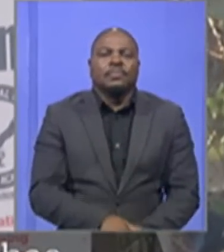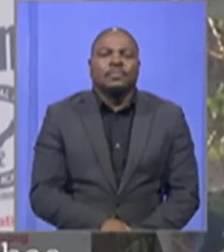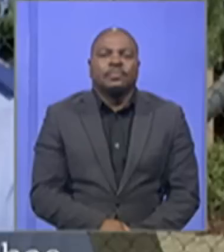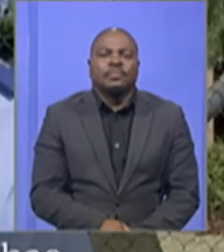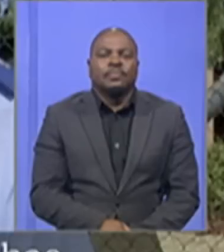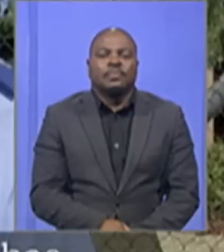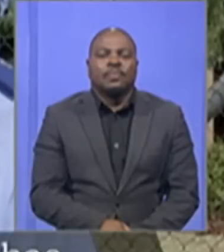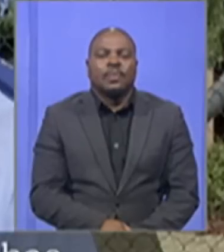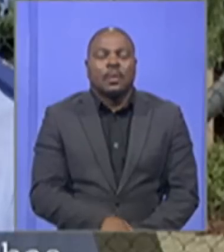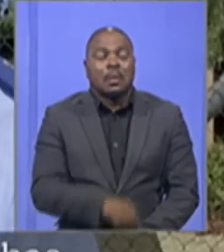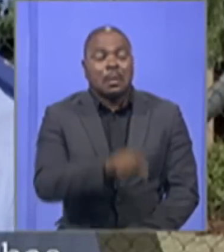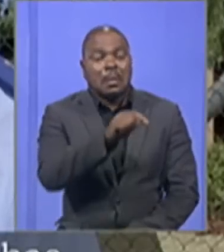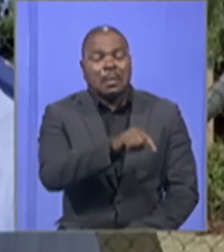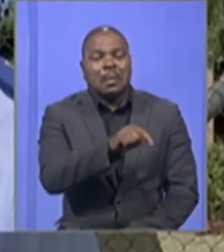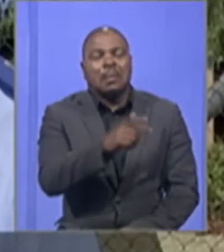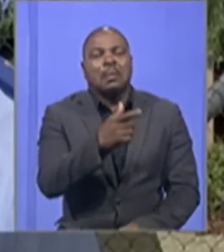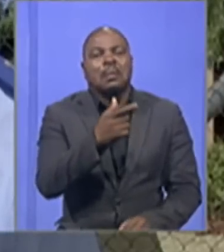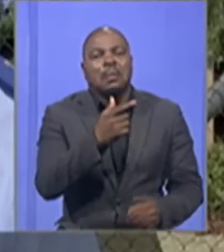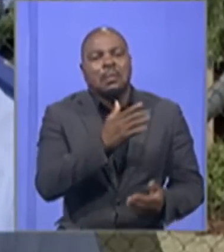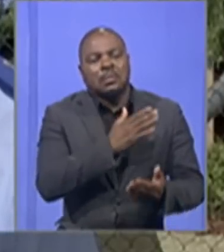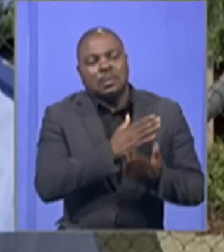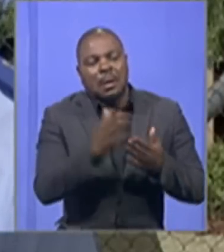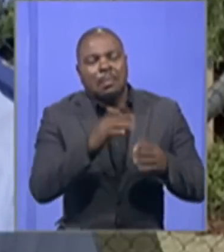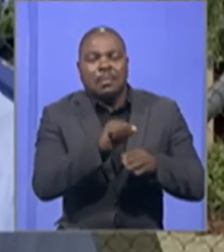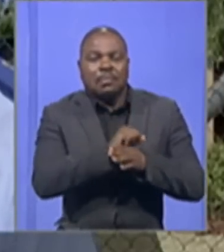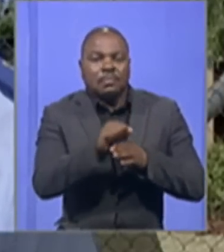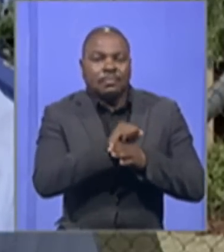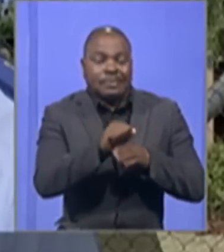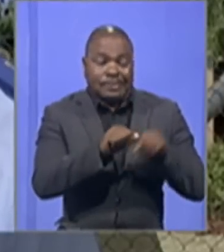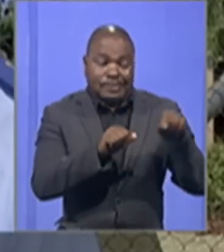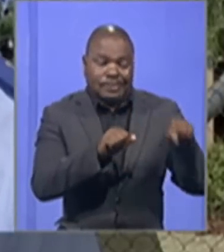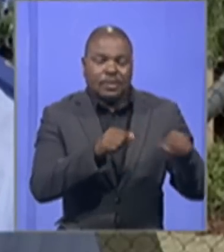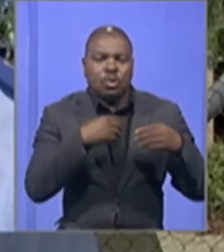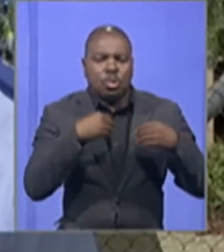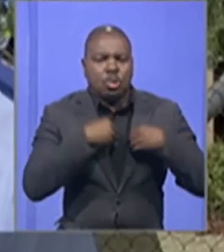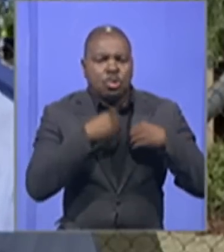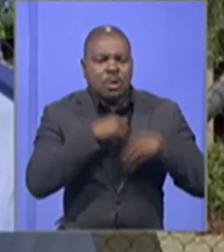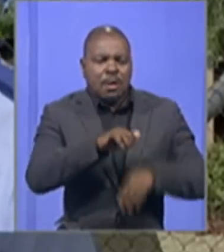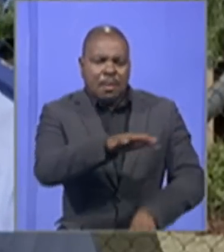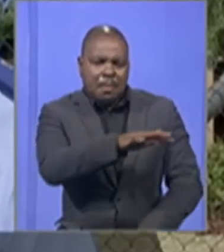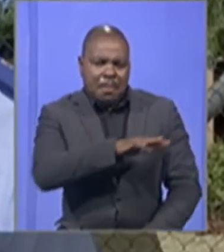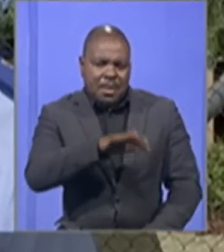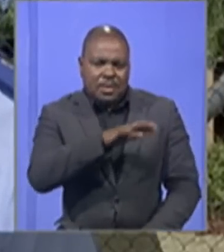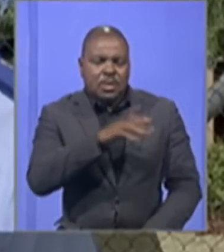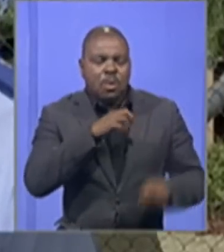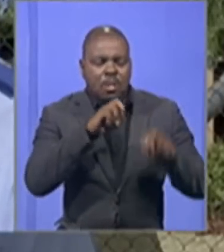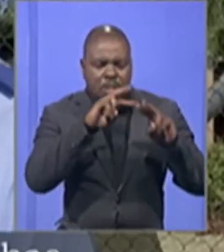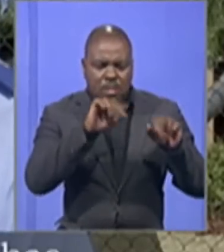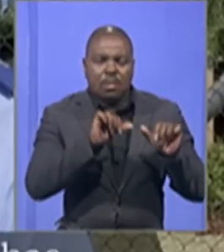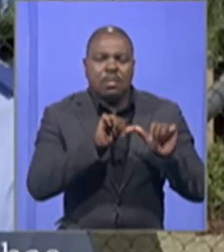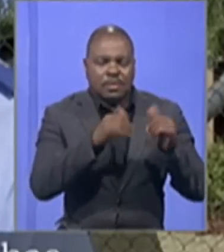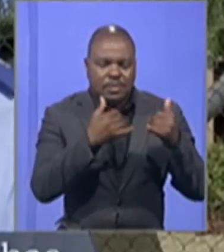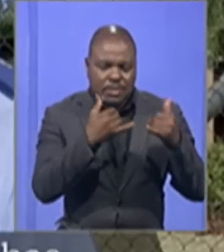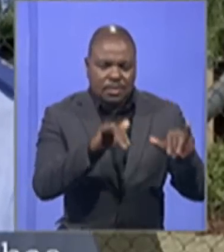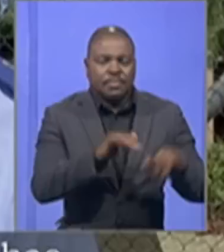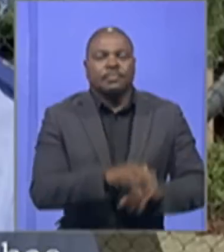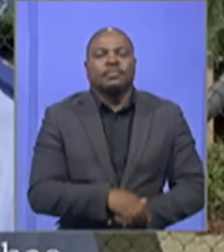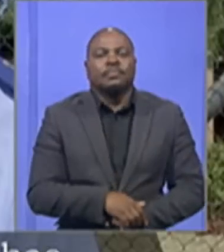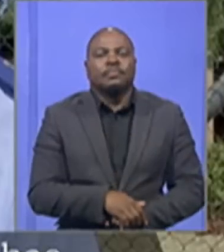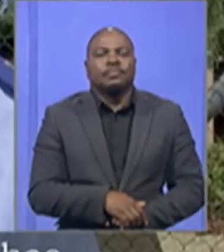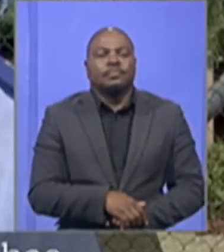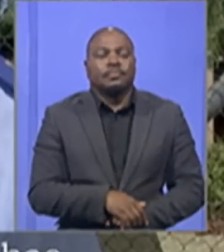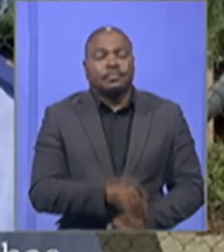to the ones that were conducting a training and the owner of that place is still ongoing,